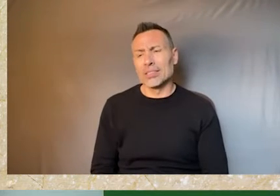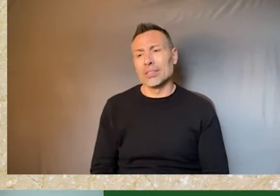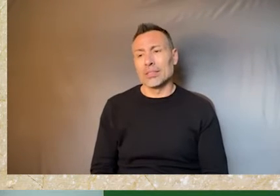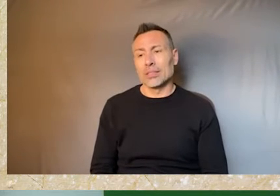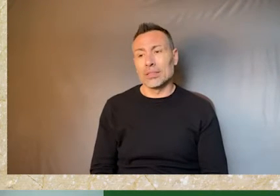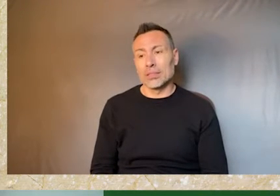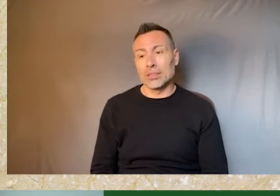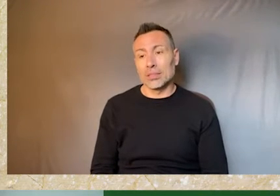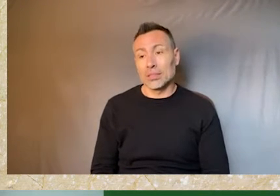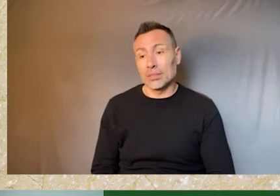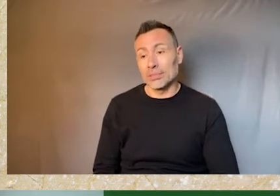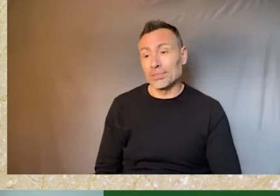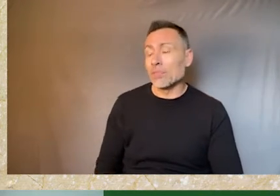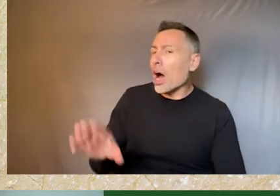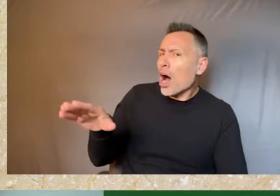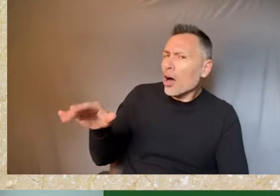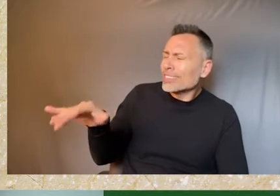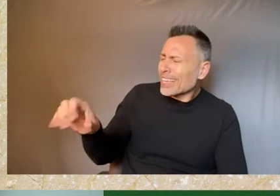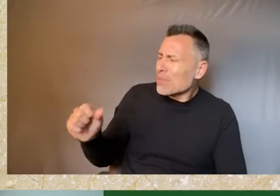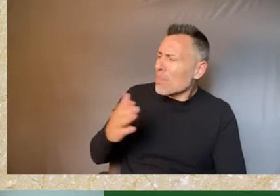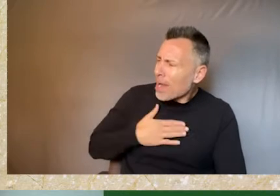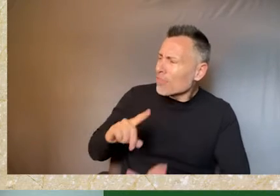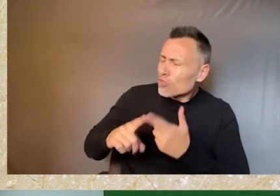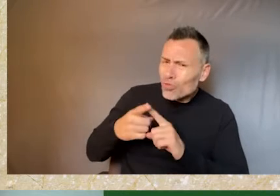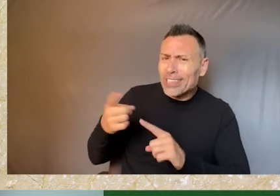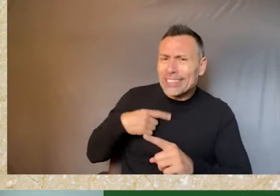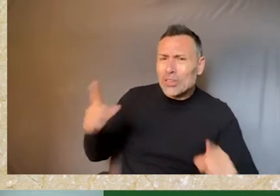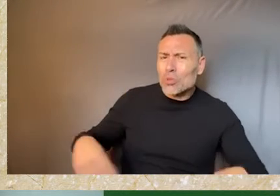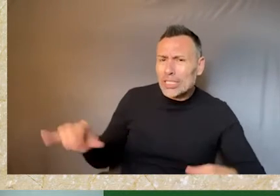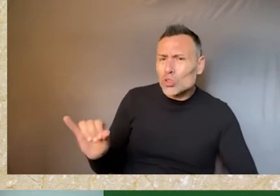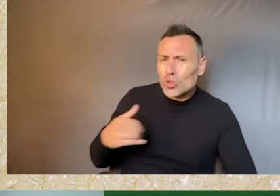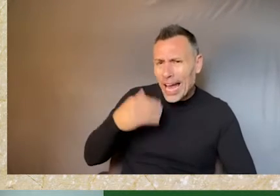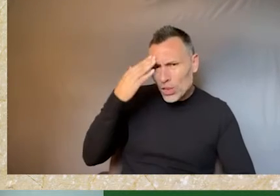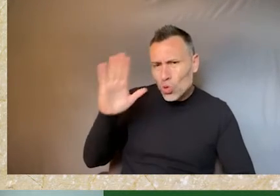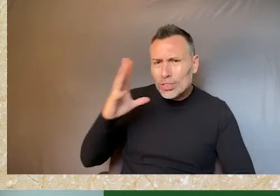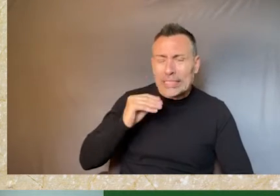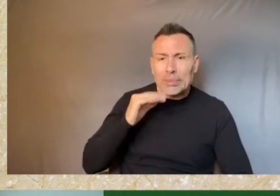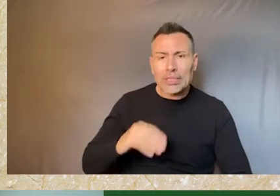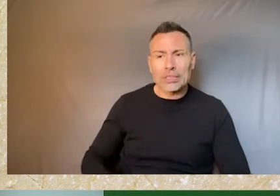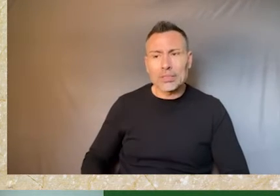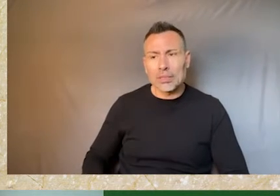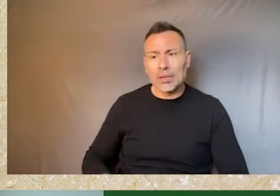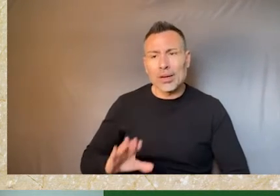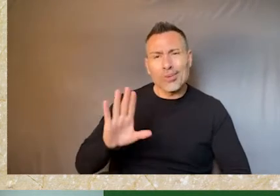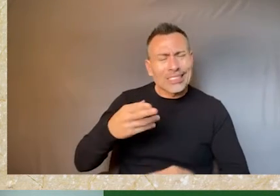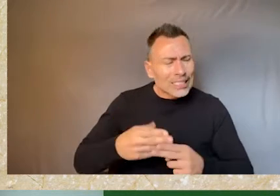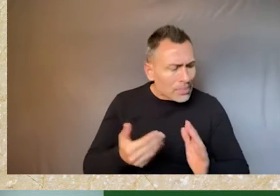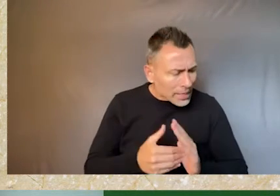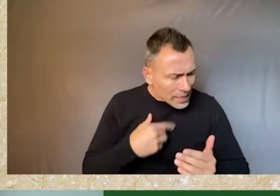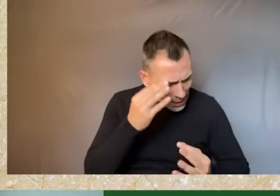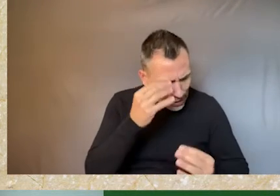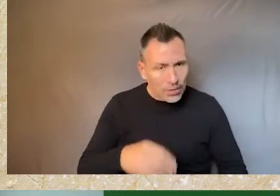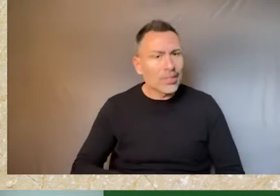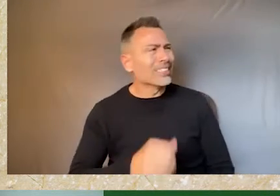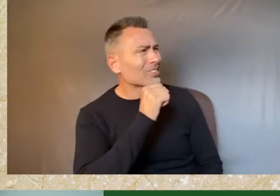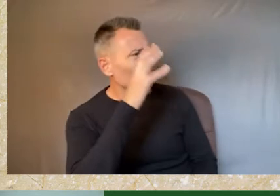Oh yeah, my friend's in a wheelchair, so I kind of know what you're going through. What's his name again? Don't assume that you know what I'm going through. Every case is different.